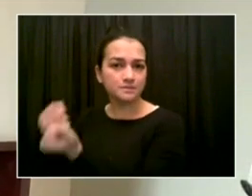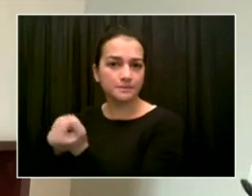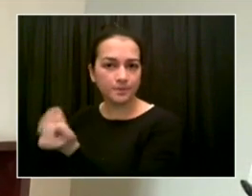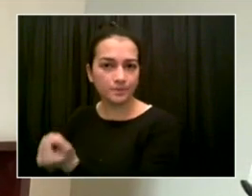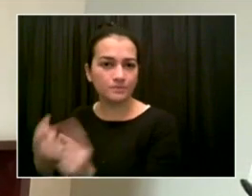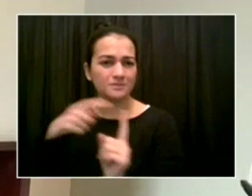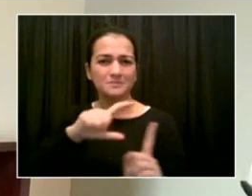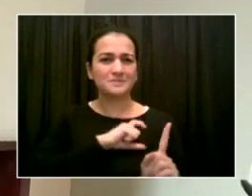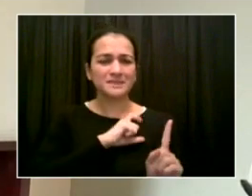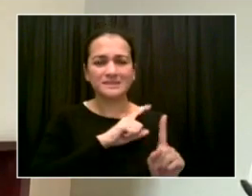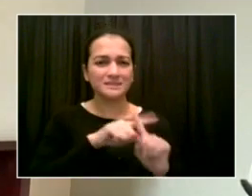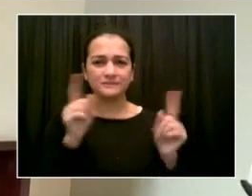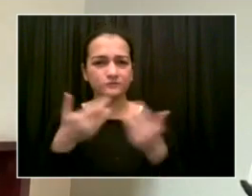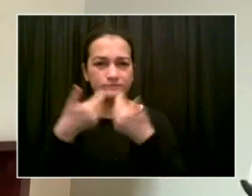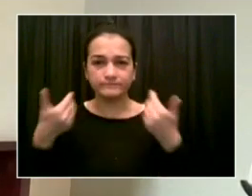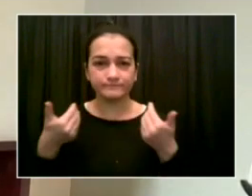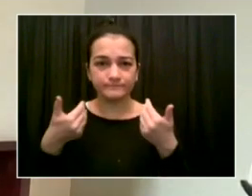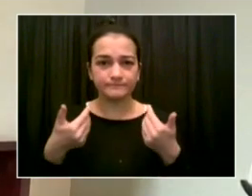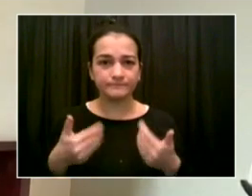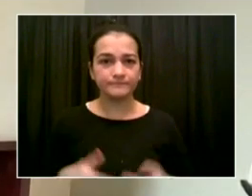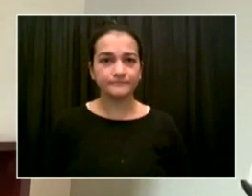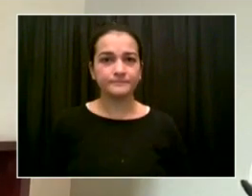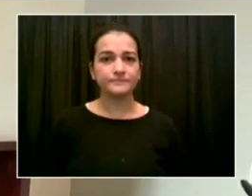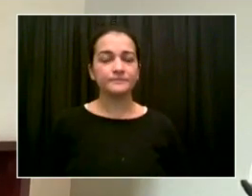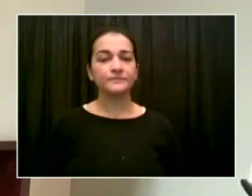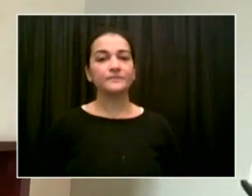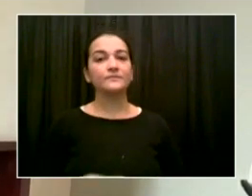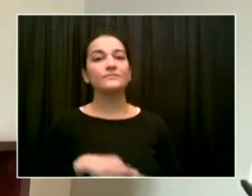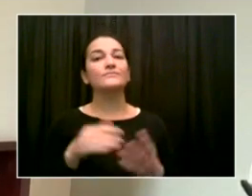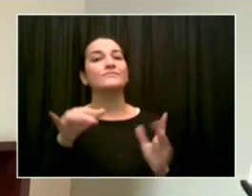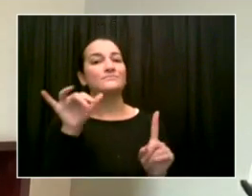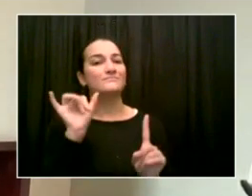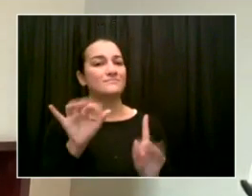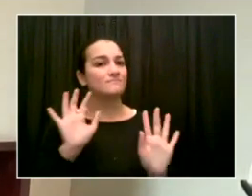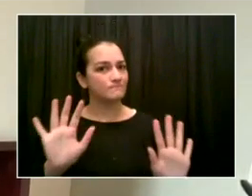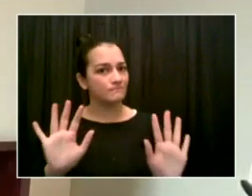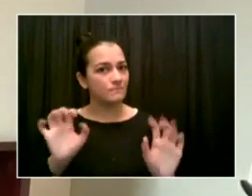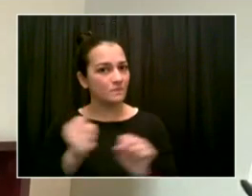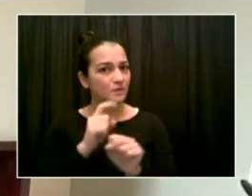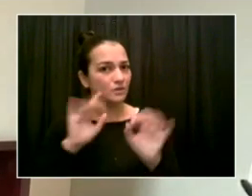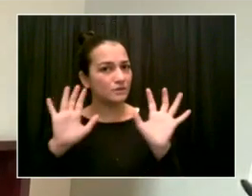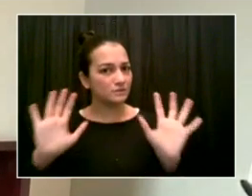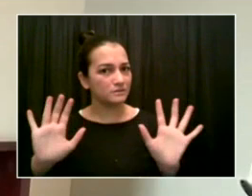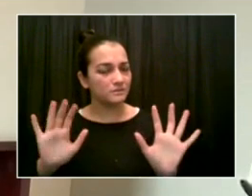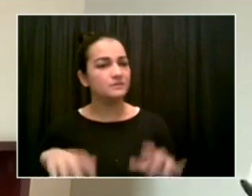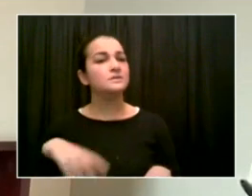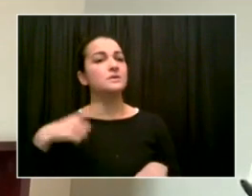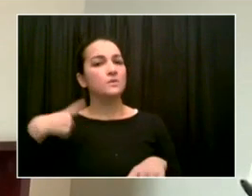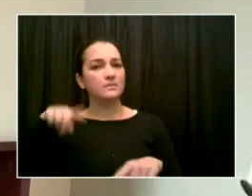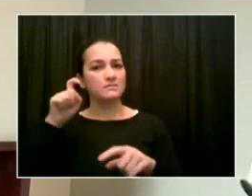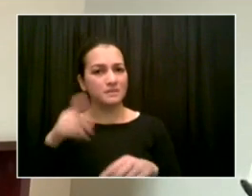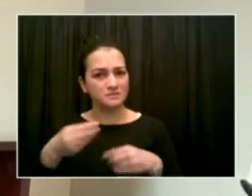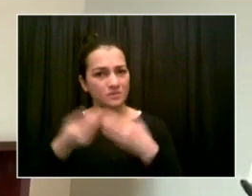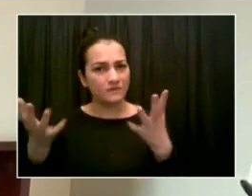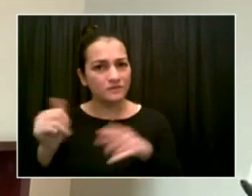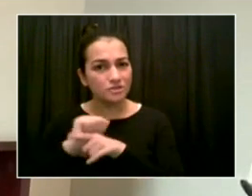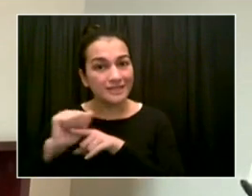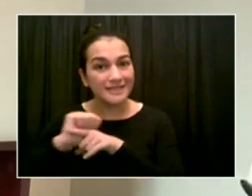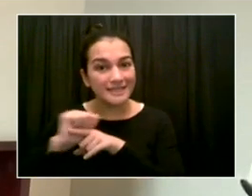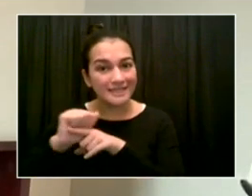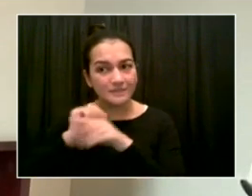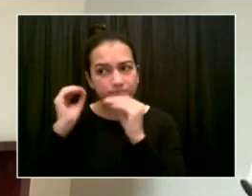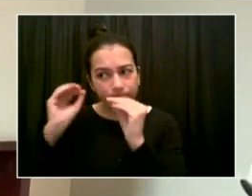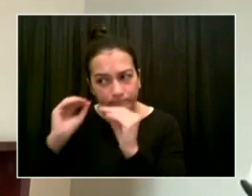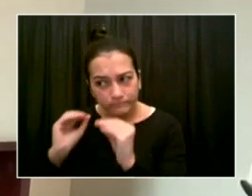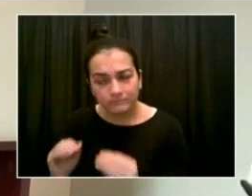that what we all intuitively know is actually true. And having spent my career in hospital and community-based mental health